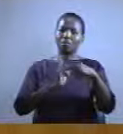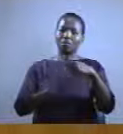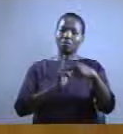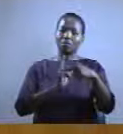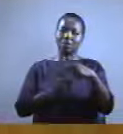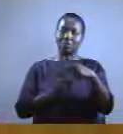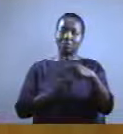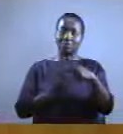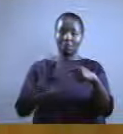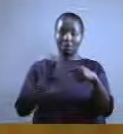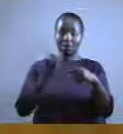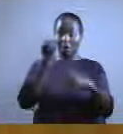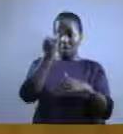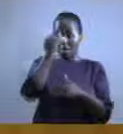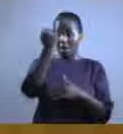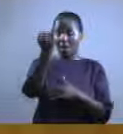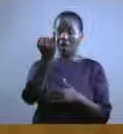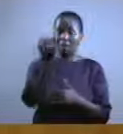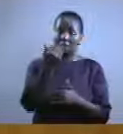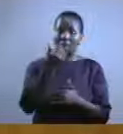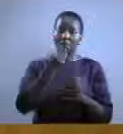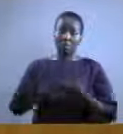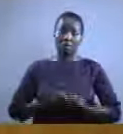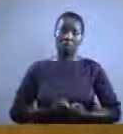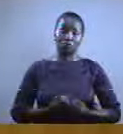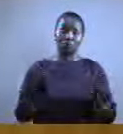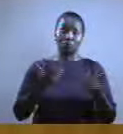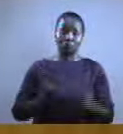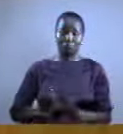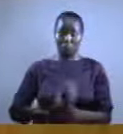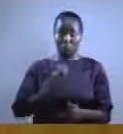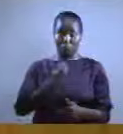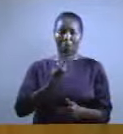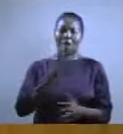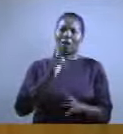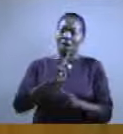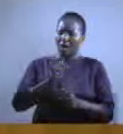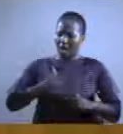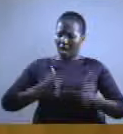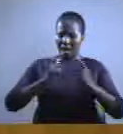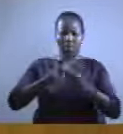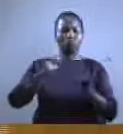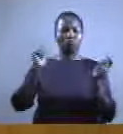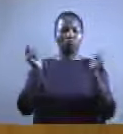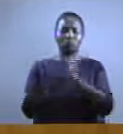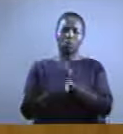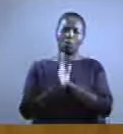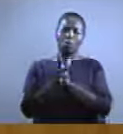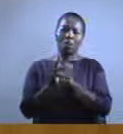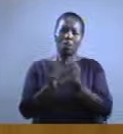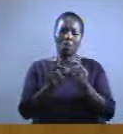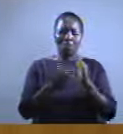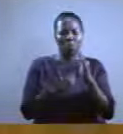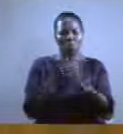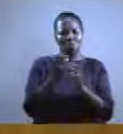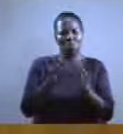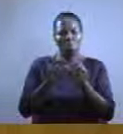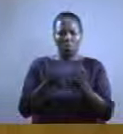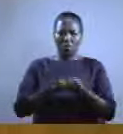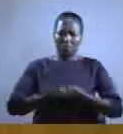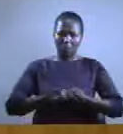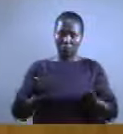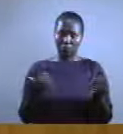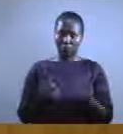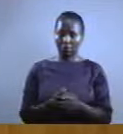initiative will change the lives of thousands of young workers and allow them to grow and grab new opportunities. It will be